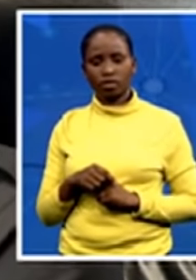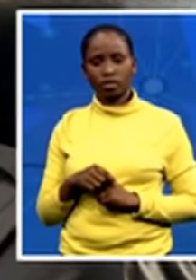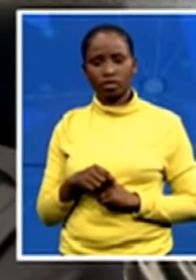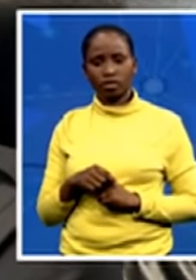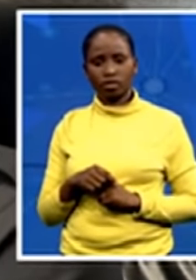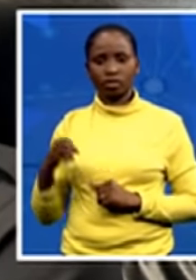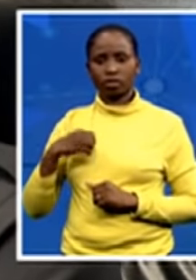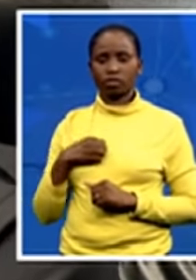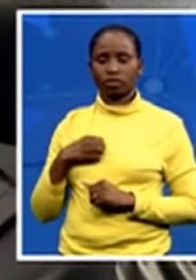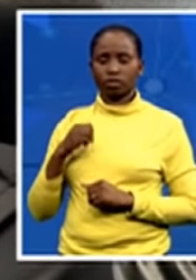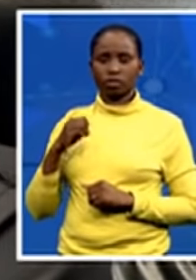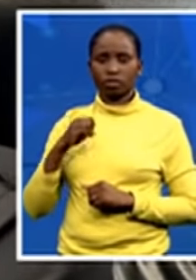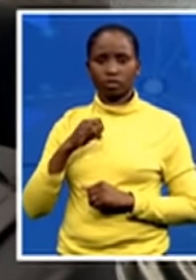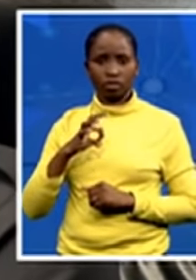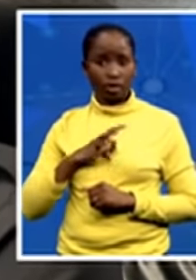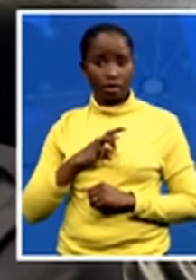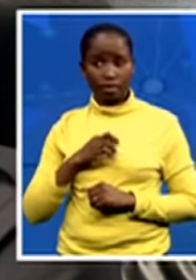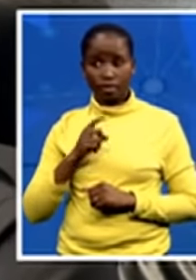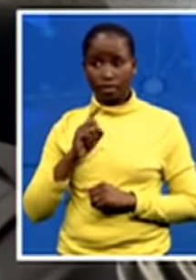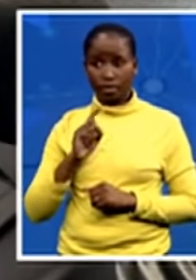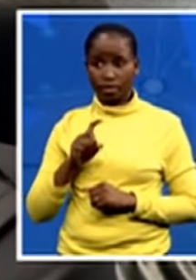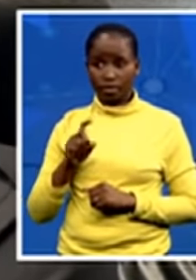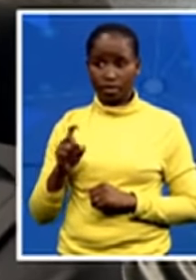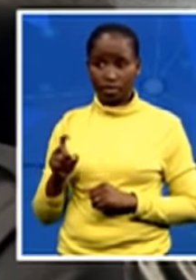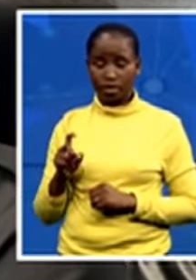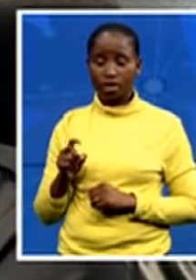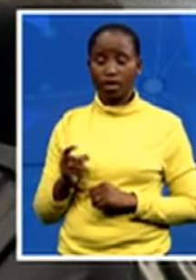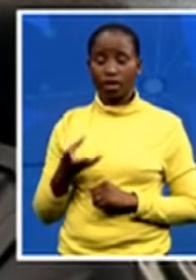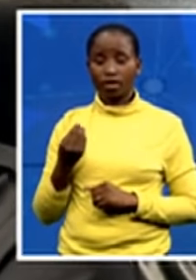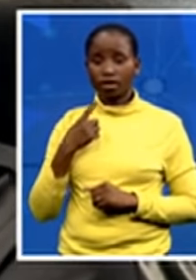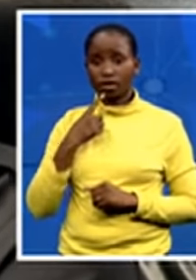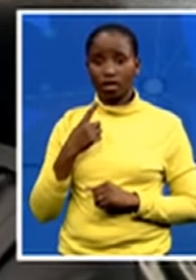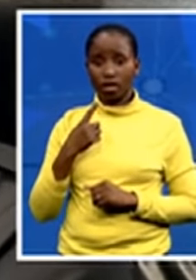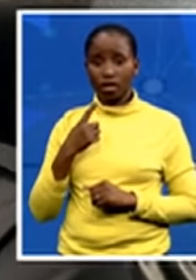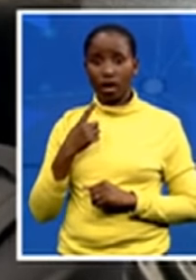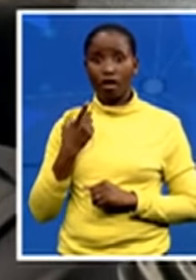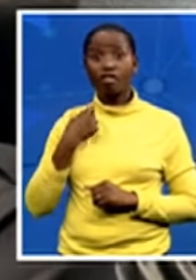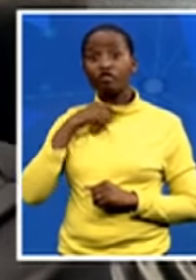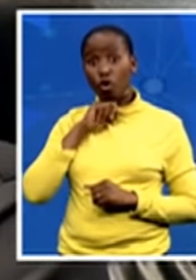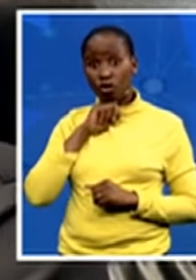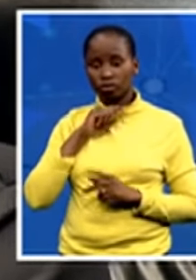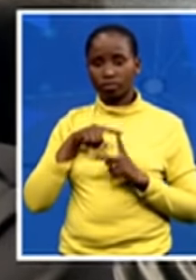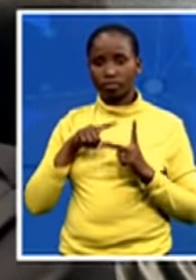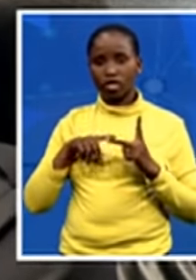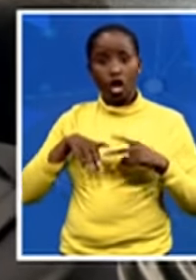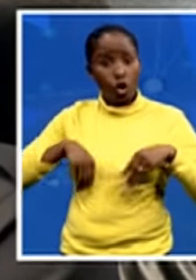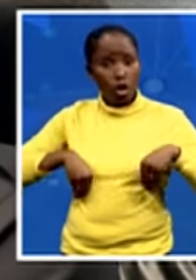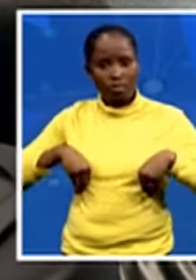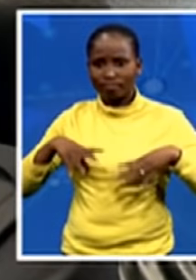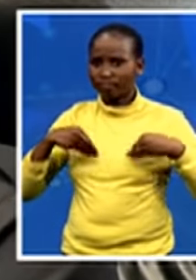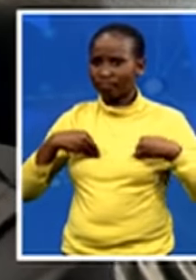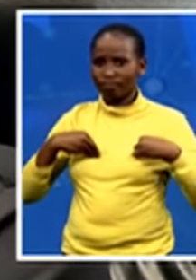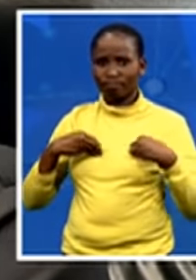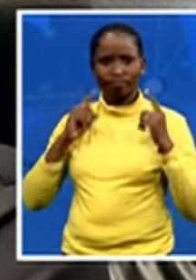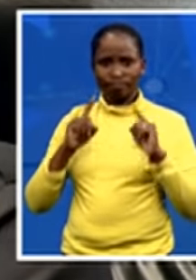consequences. Our zero tolerance for fraud and corruption will find tangible expression in